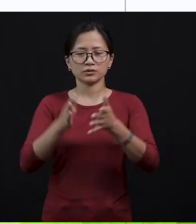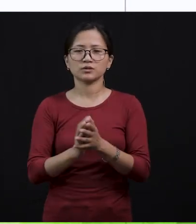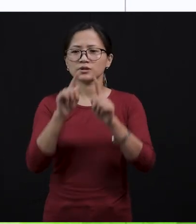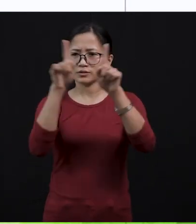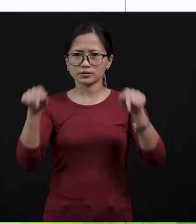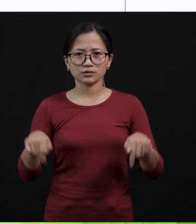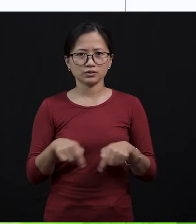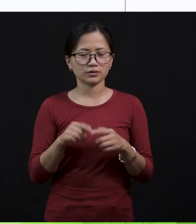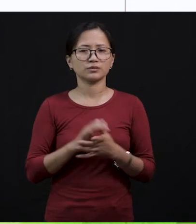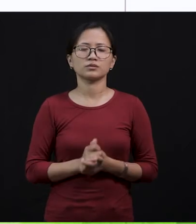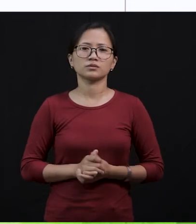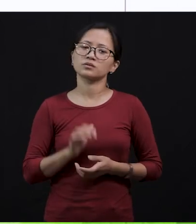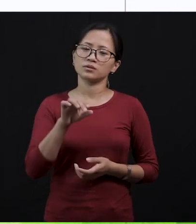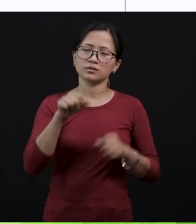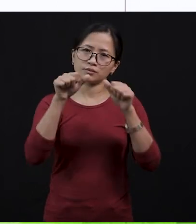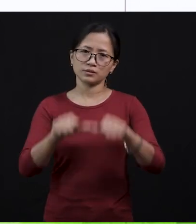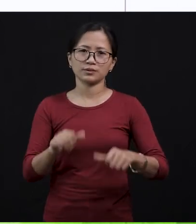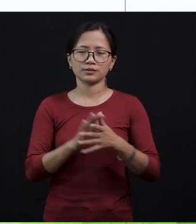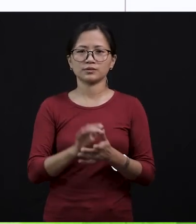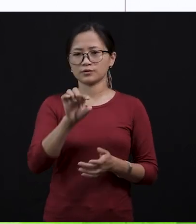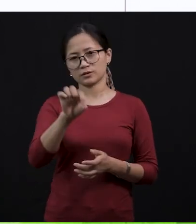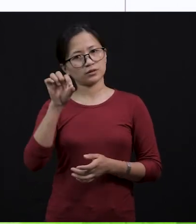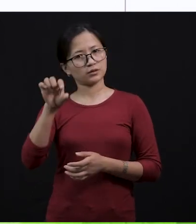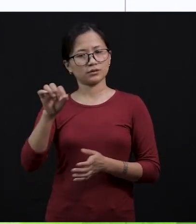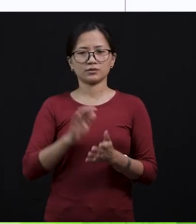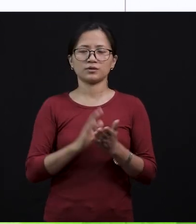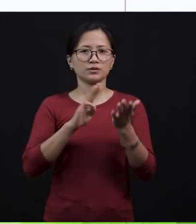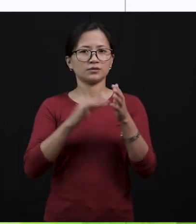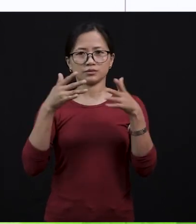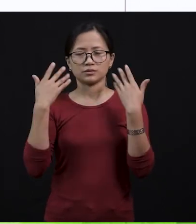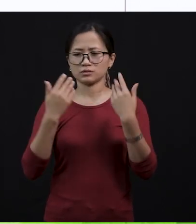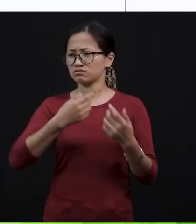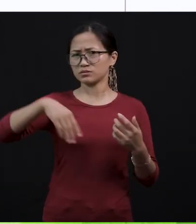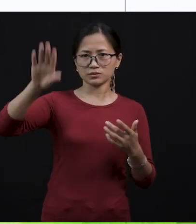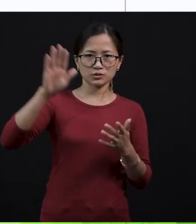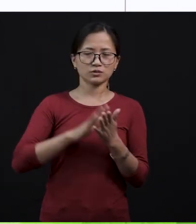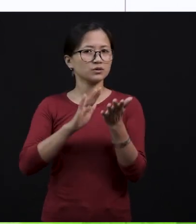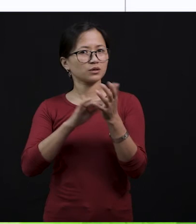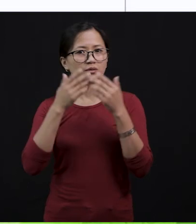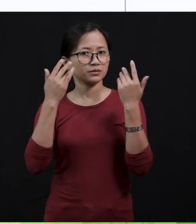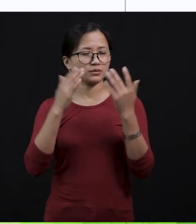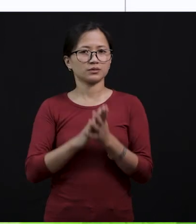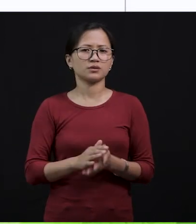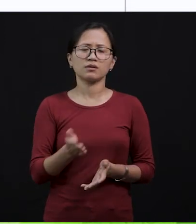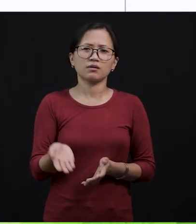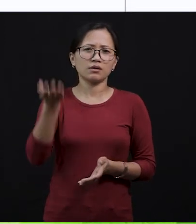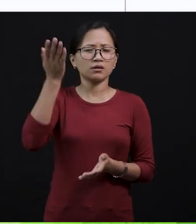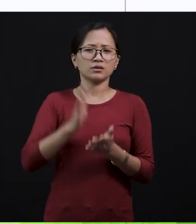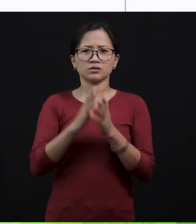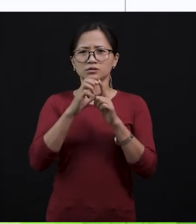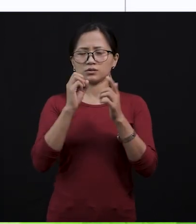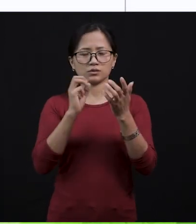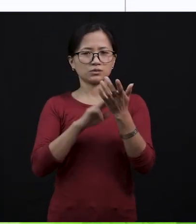the square, you will be able to identify Macavity. Oh, there goes Macavity. Remember, he has got highly